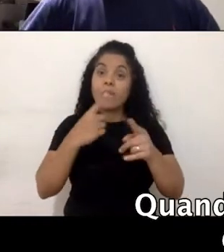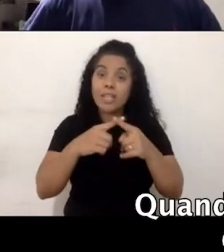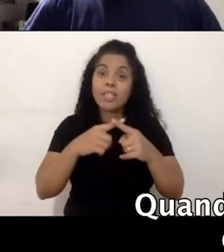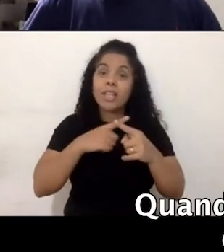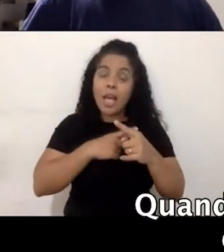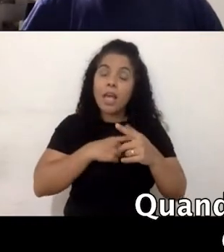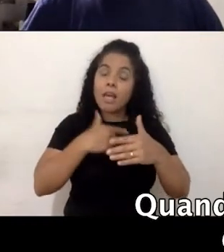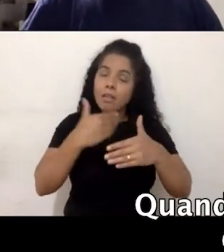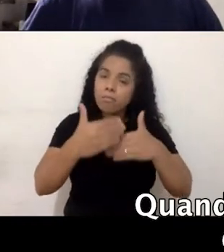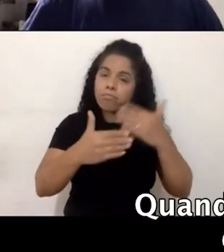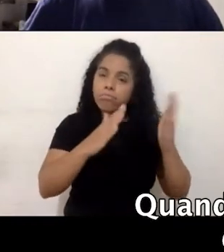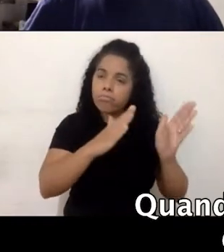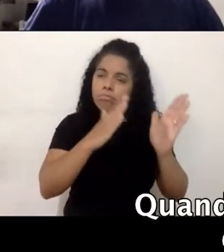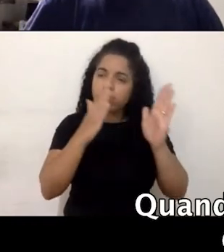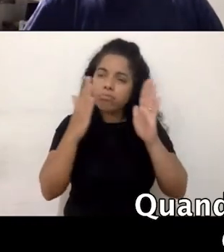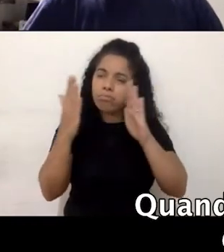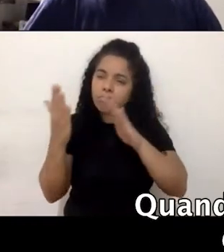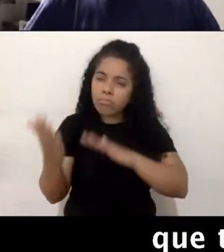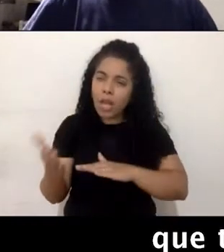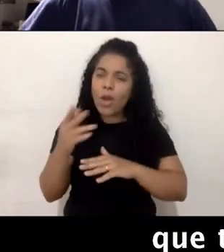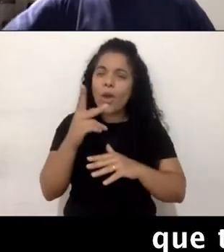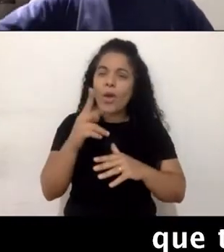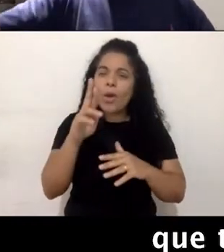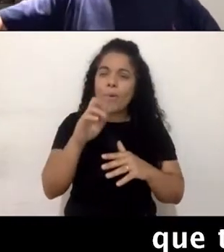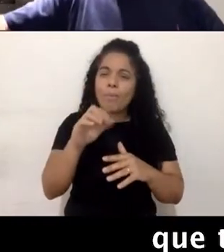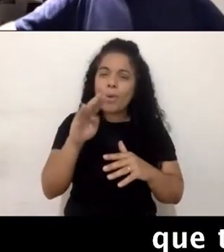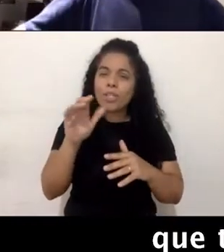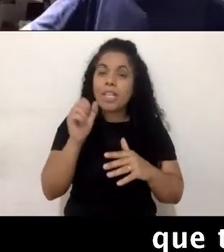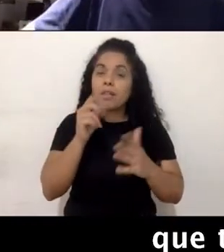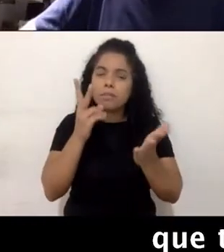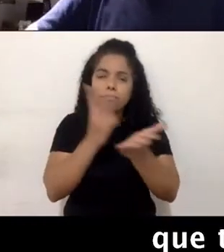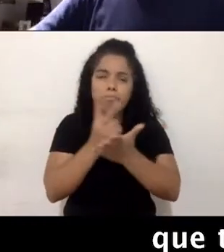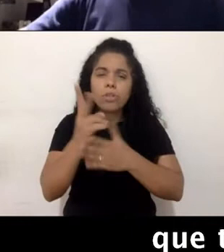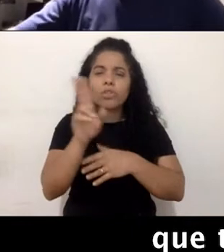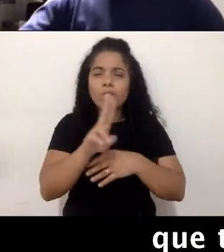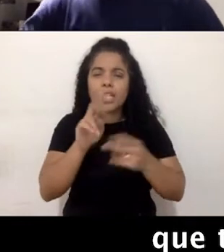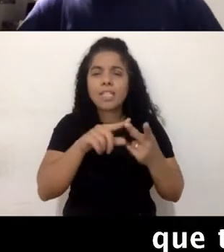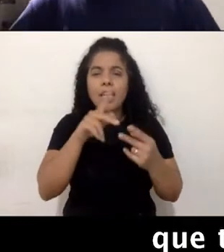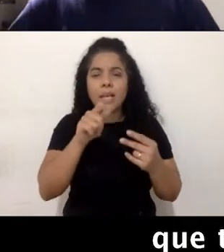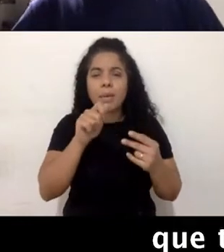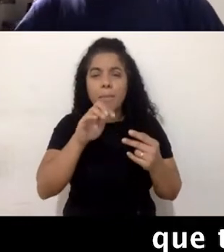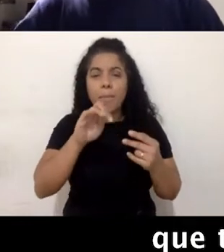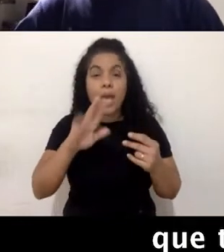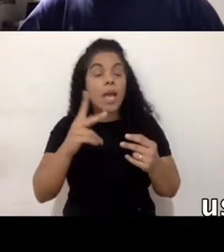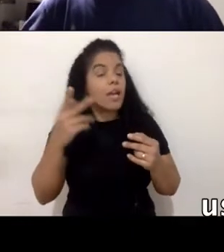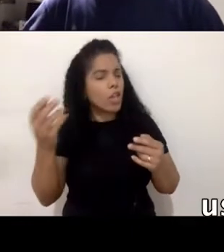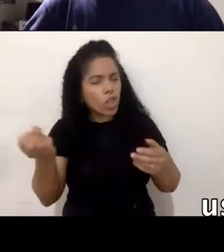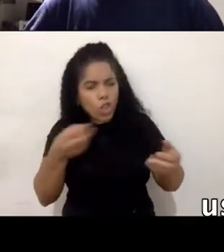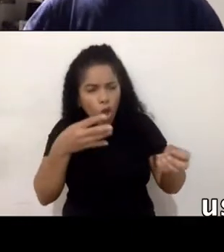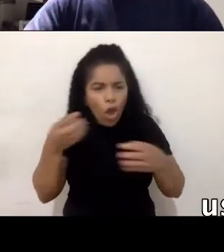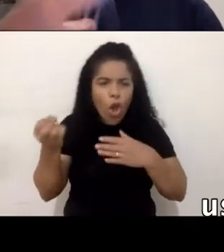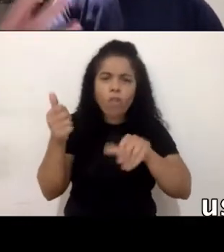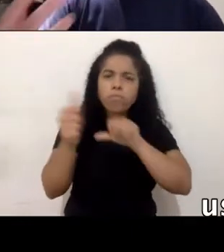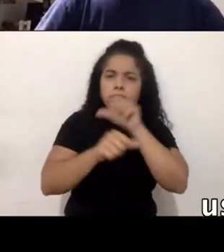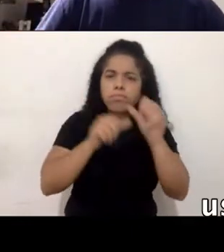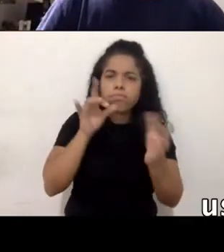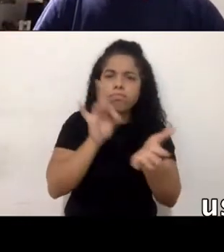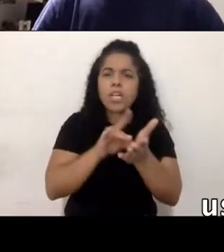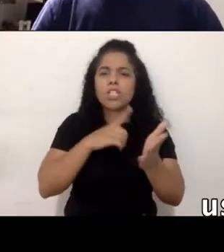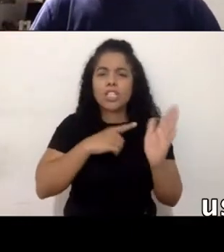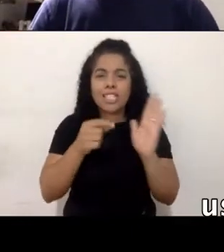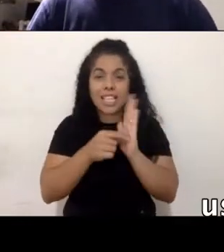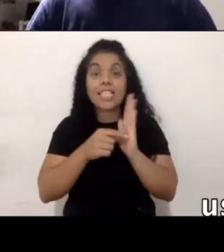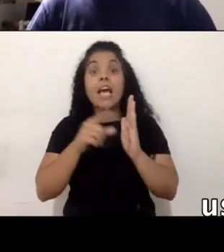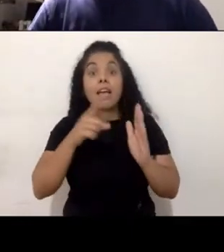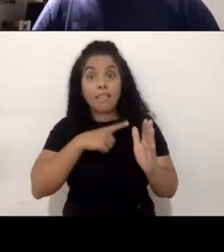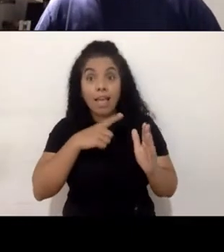patches and updates to the software comes out, we have a pipeline that tests those changes and decides, using things like fitness functions that Rebecca